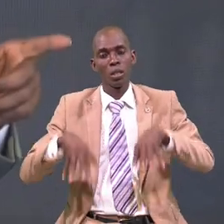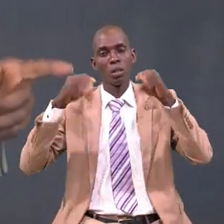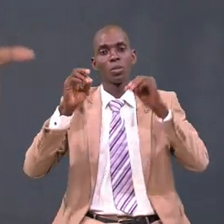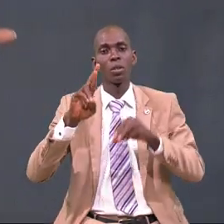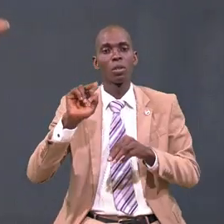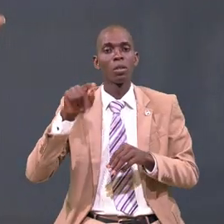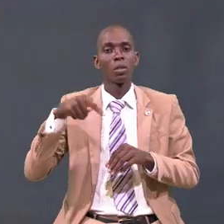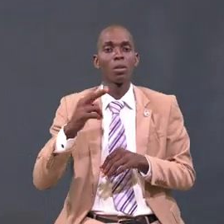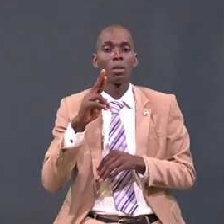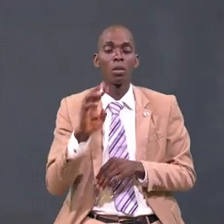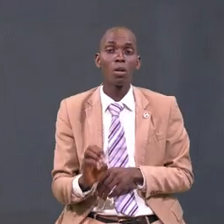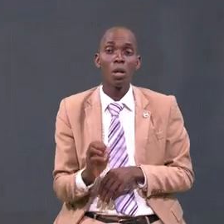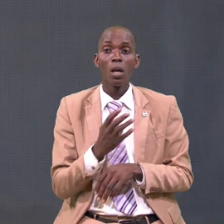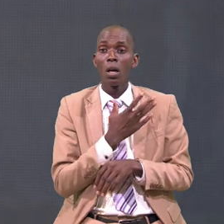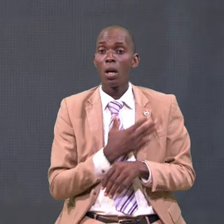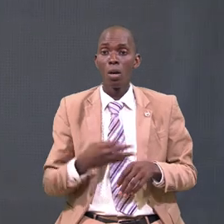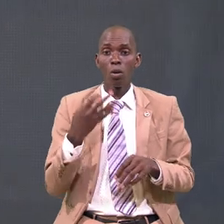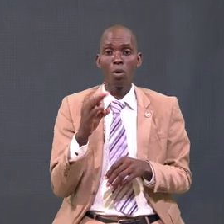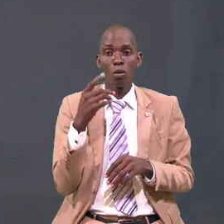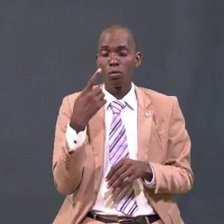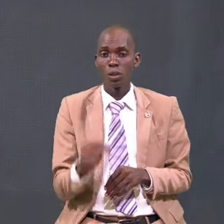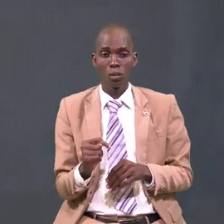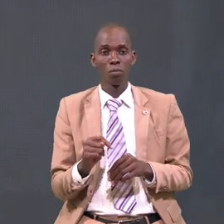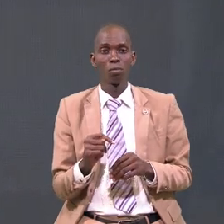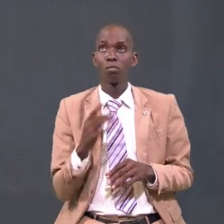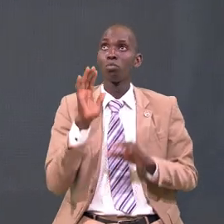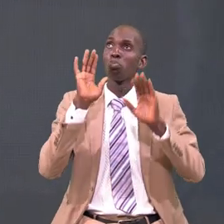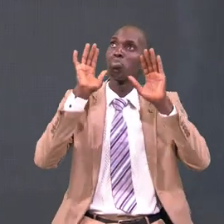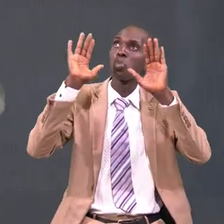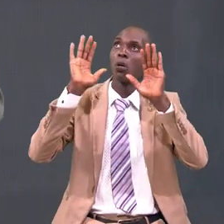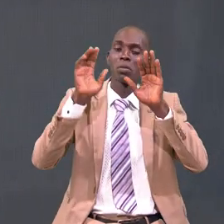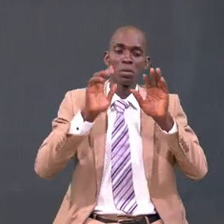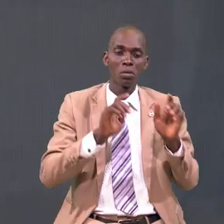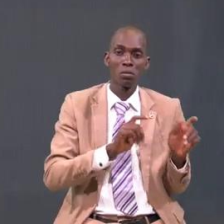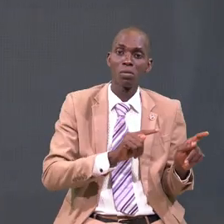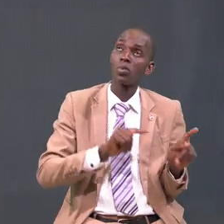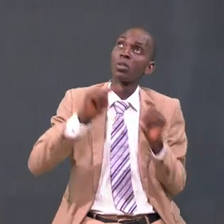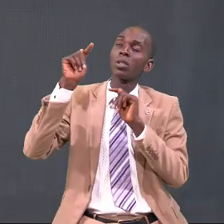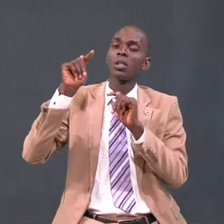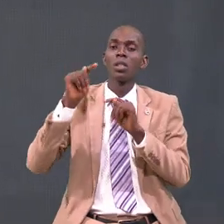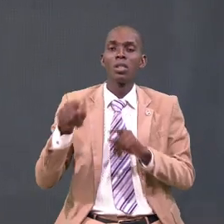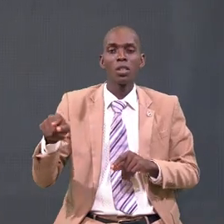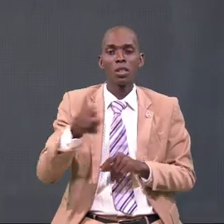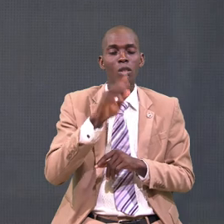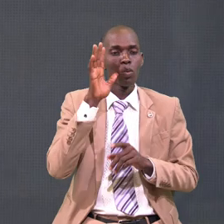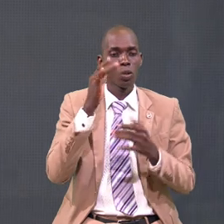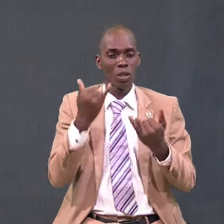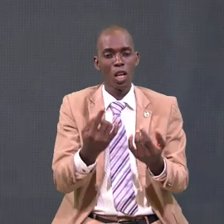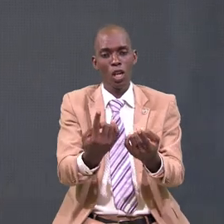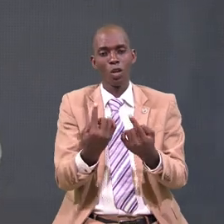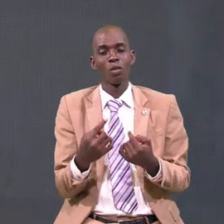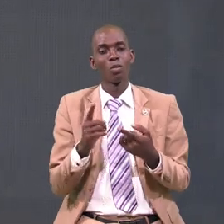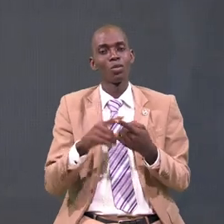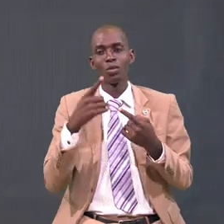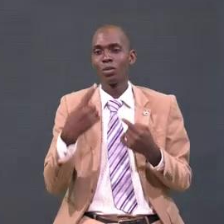And from the glorious translation, they will come to the glorious triumph.